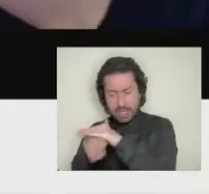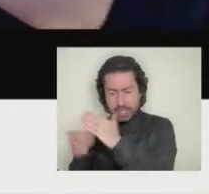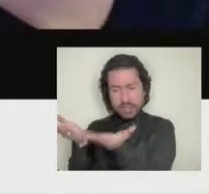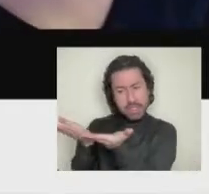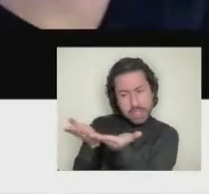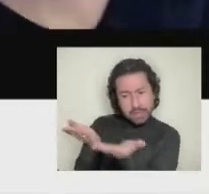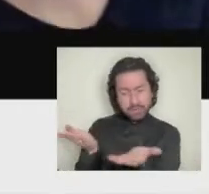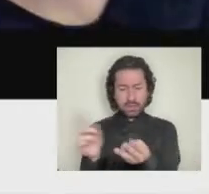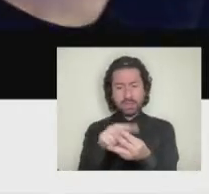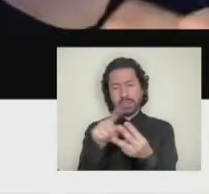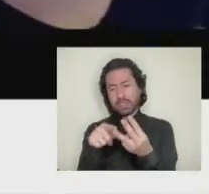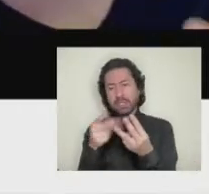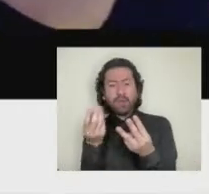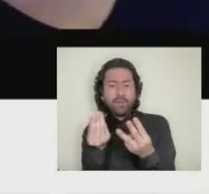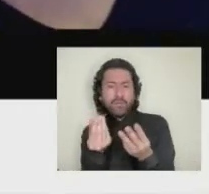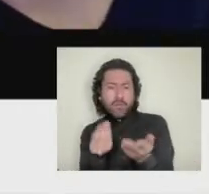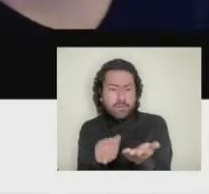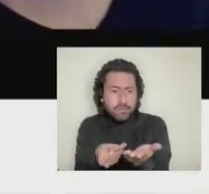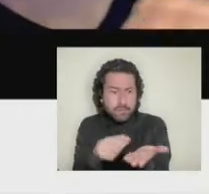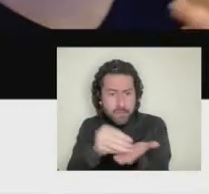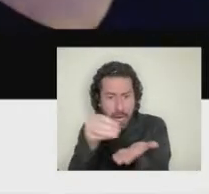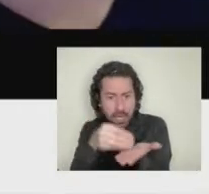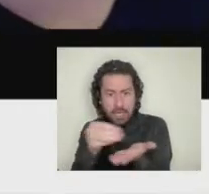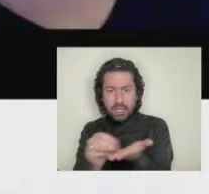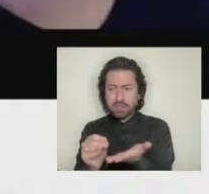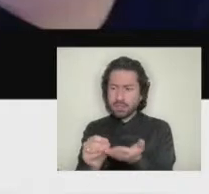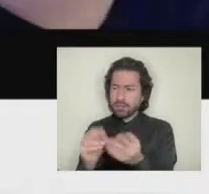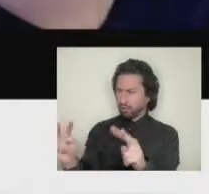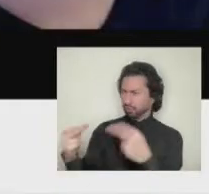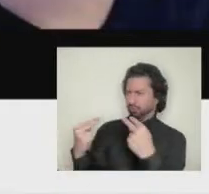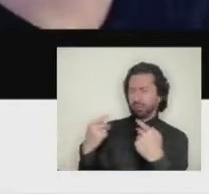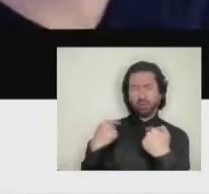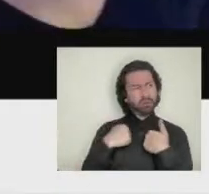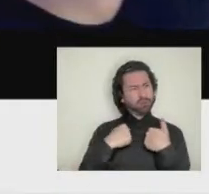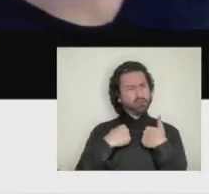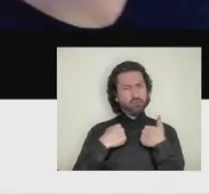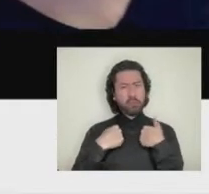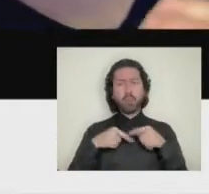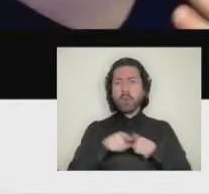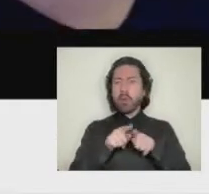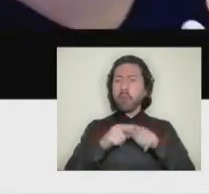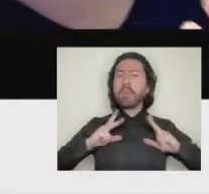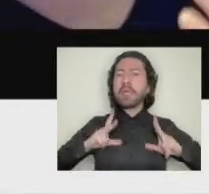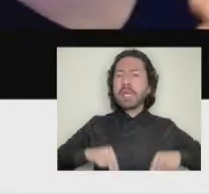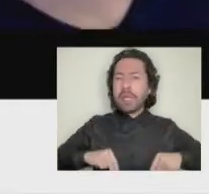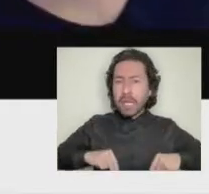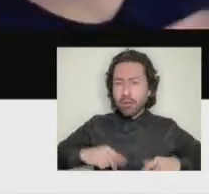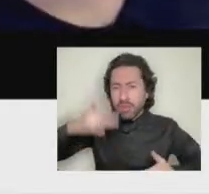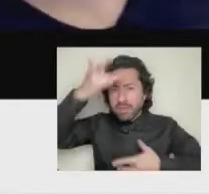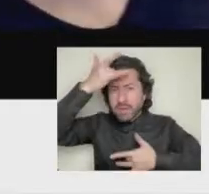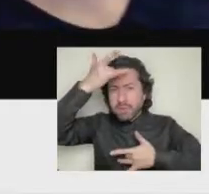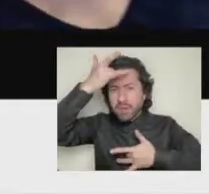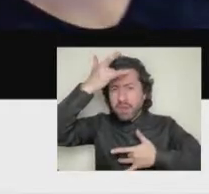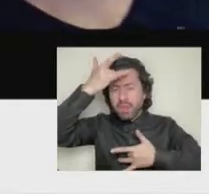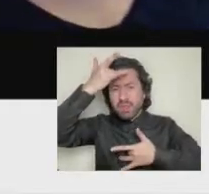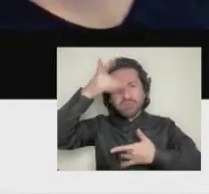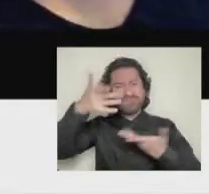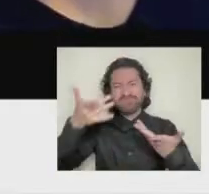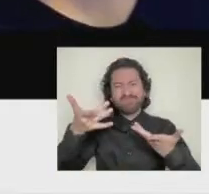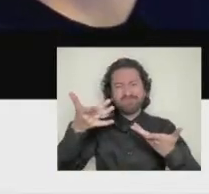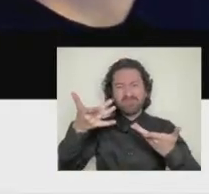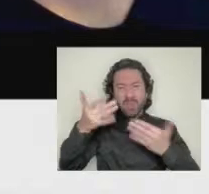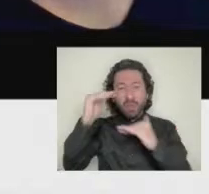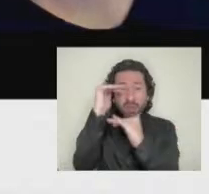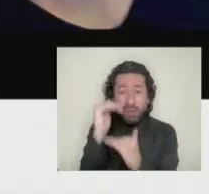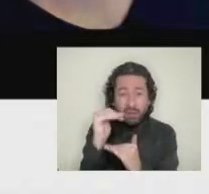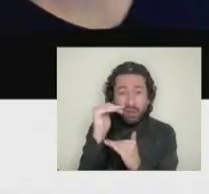to services, financing aspects, and we're viewed as a ministry for illnesses, and that